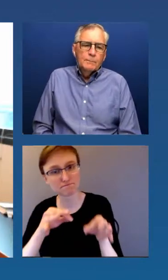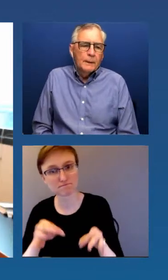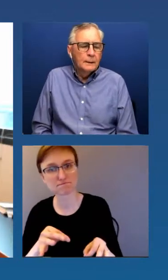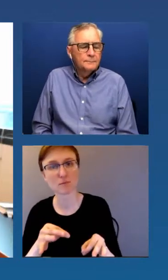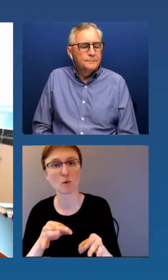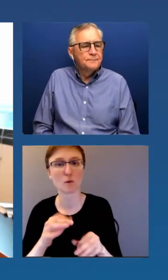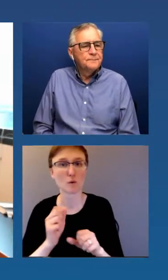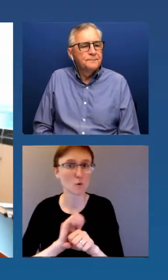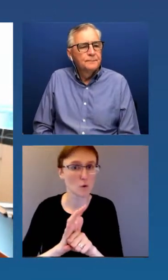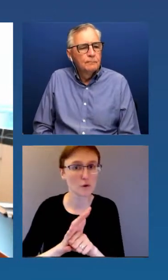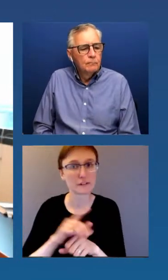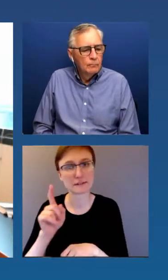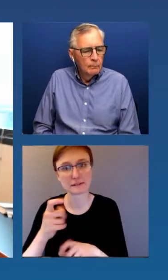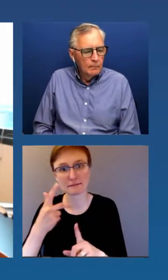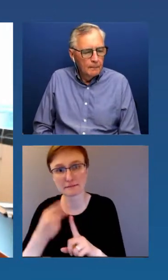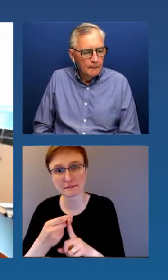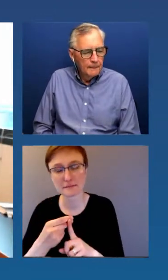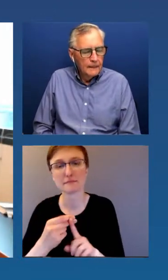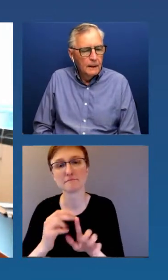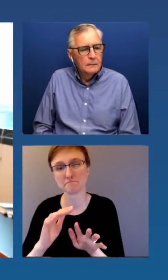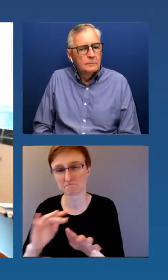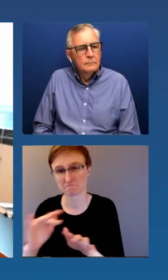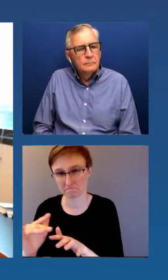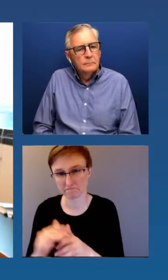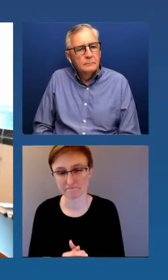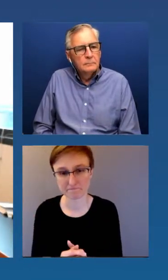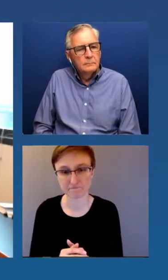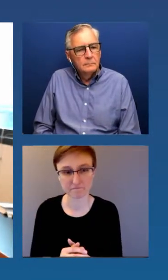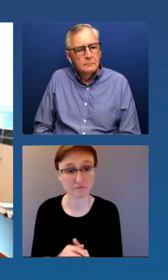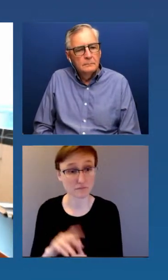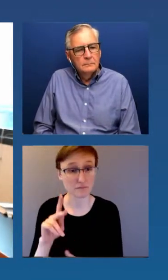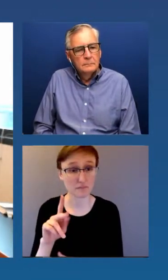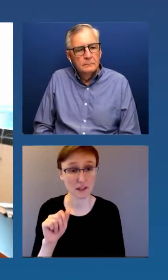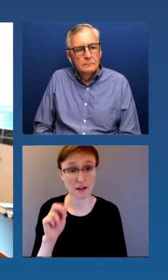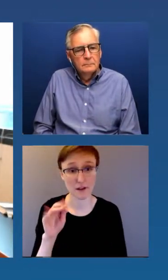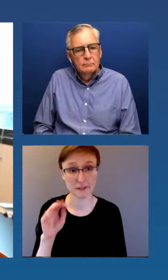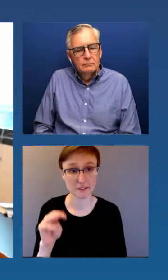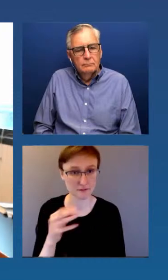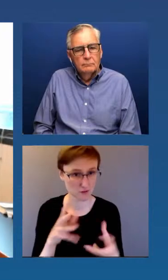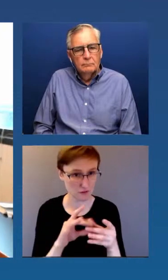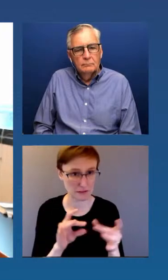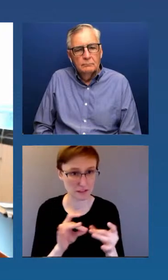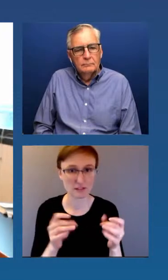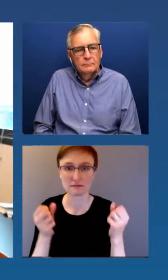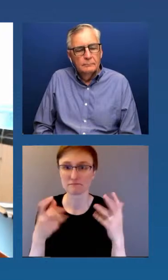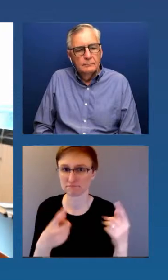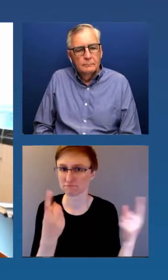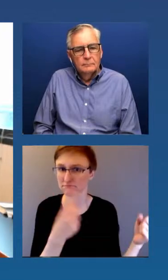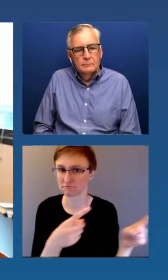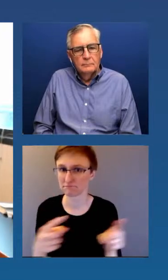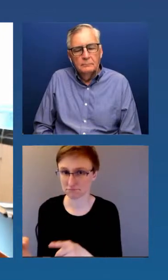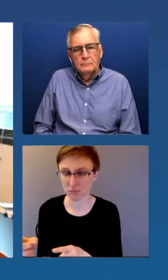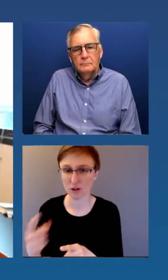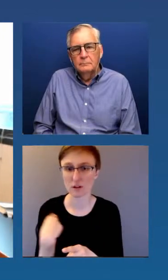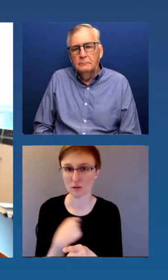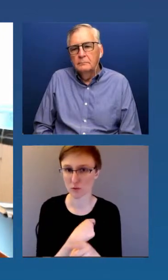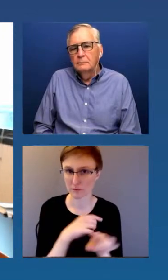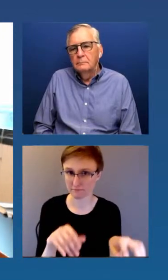uptake. My colleague Kareem has mentioned a number of initiatives that have come to fruition. And